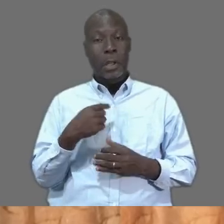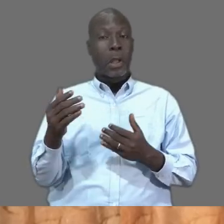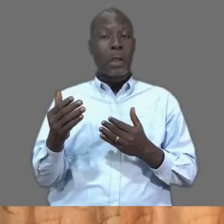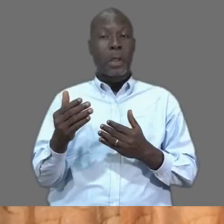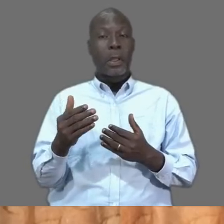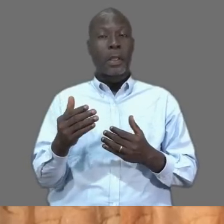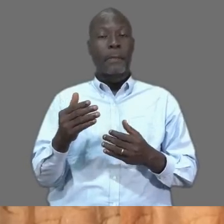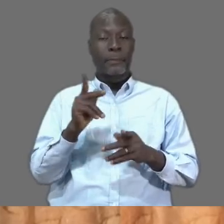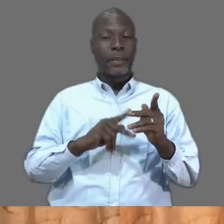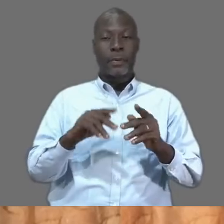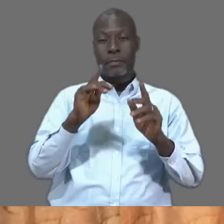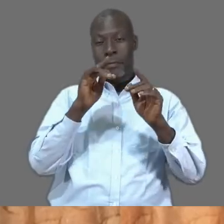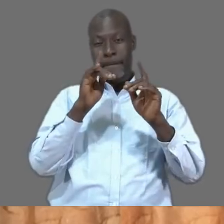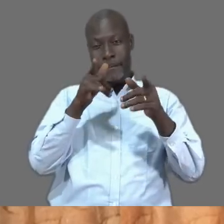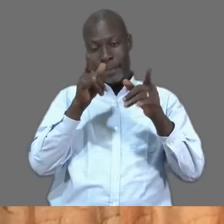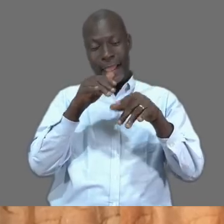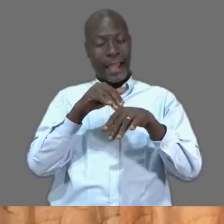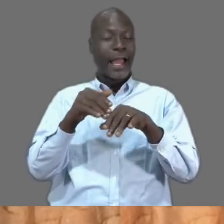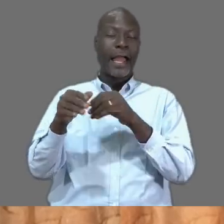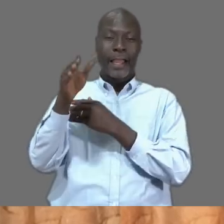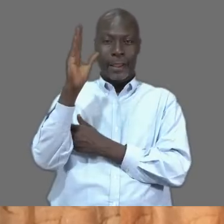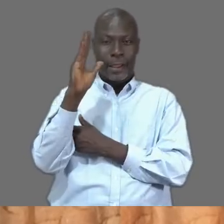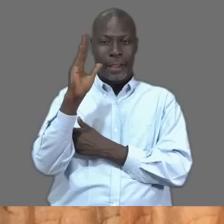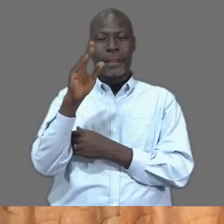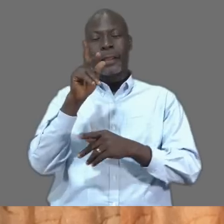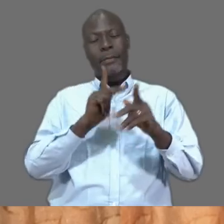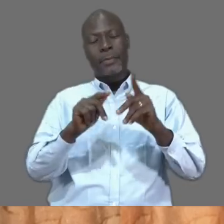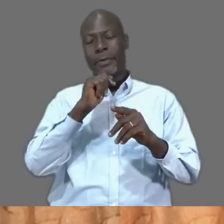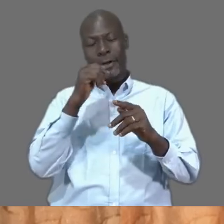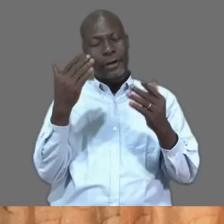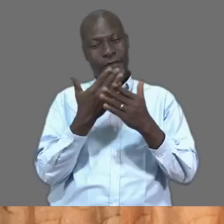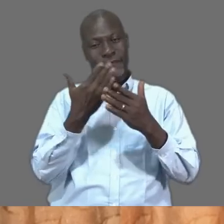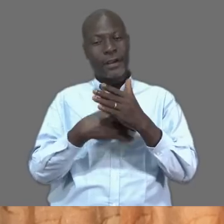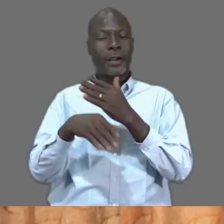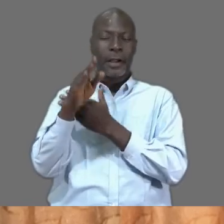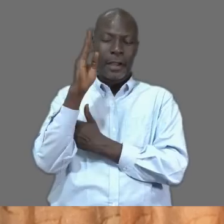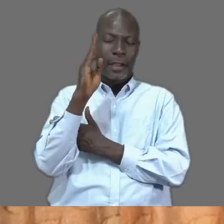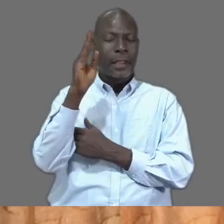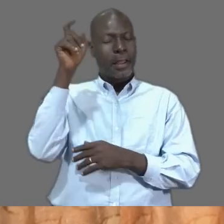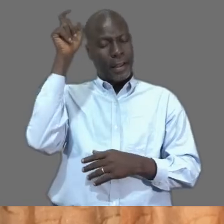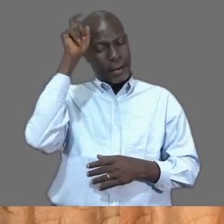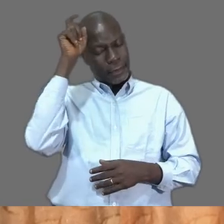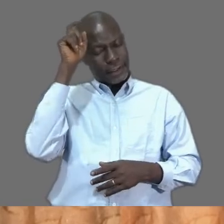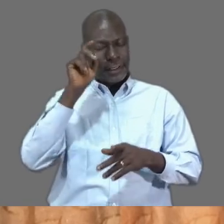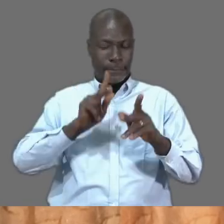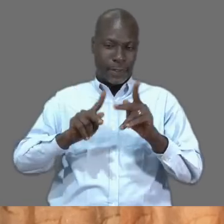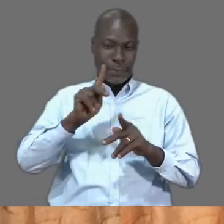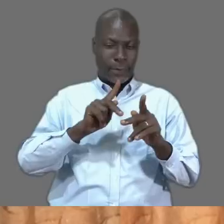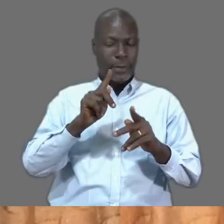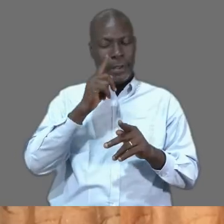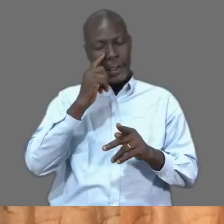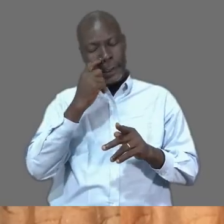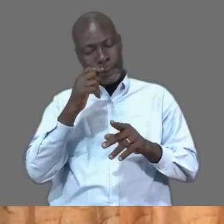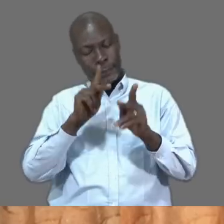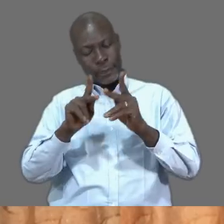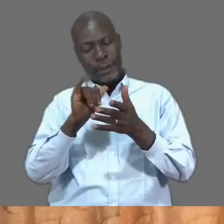feudifo ensuro nyamefo obonsam asefo ekasatia egi